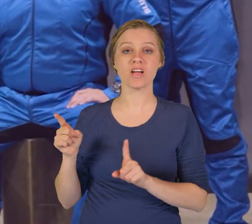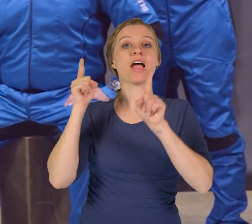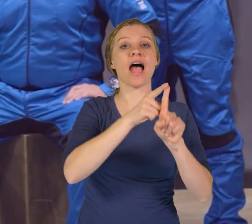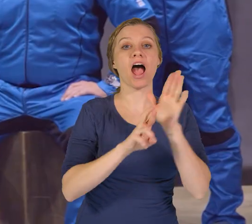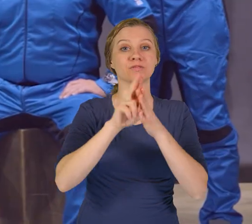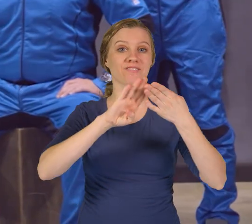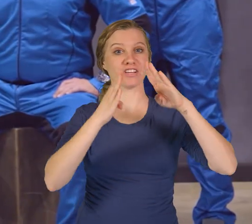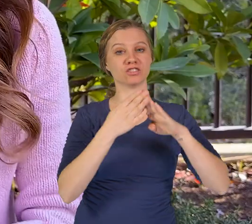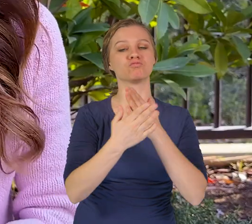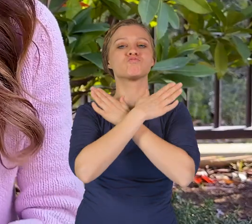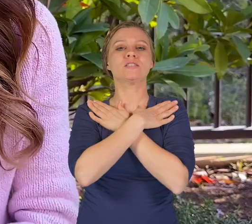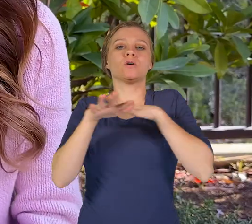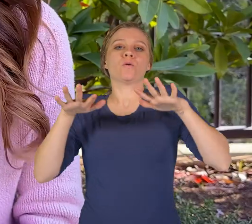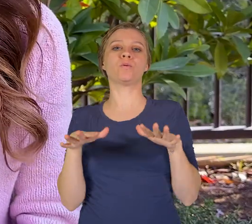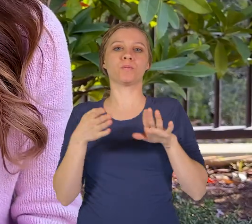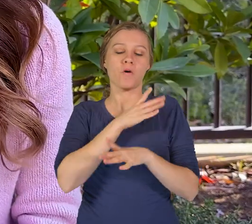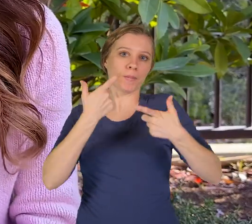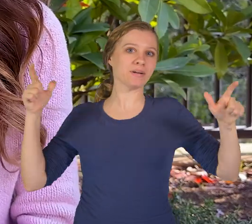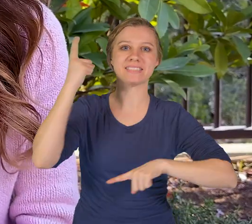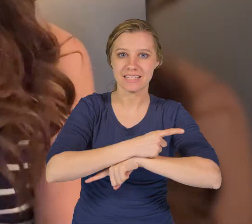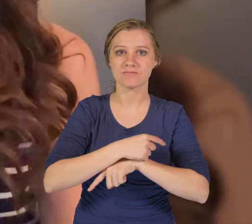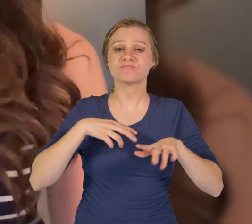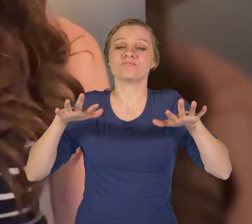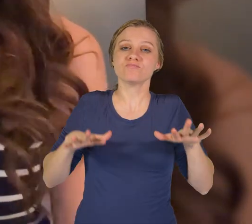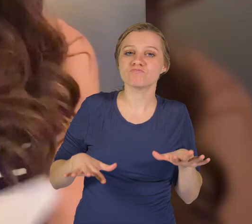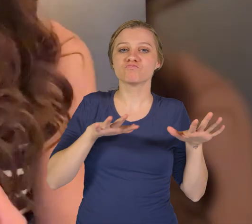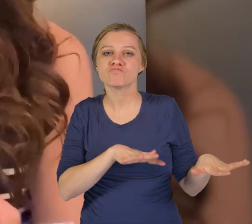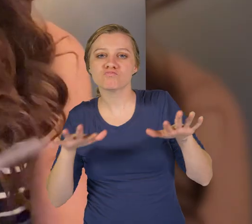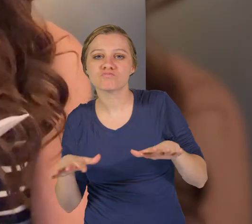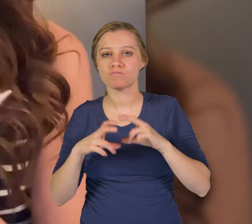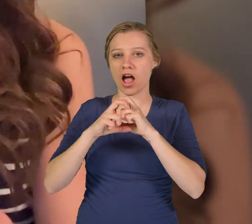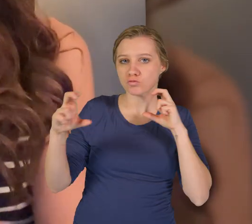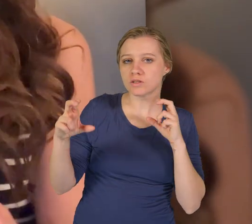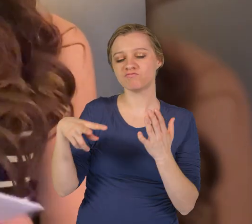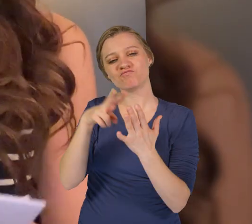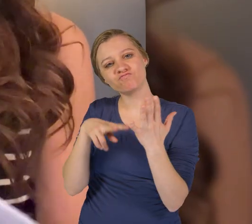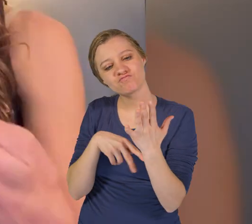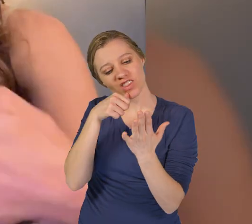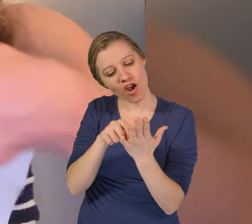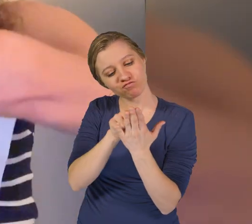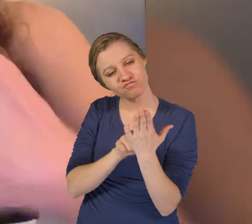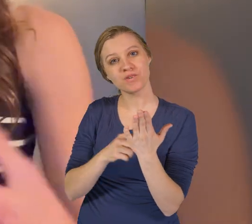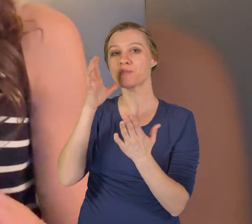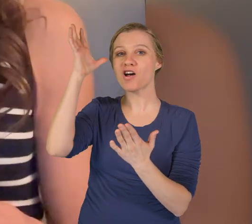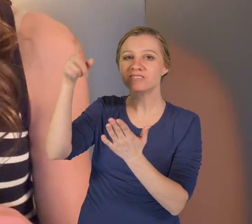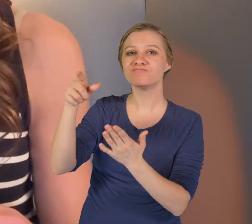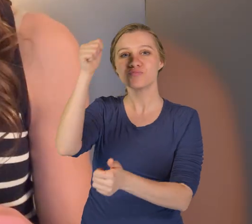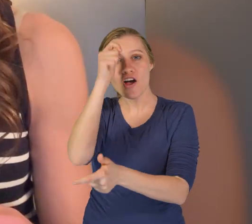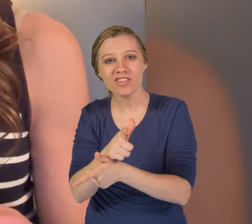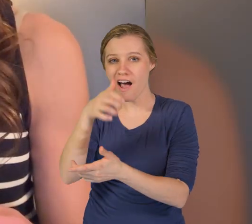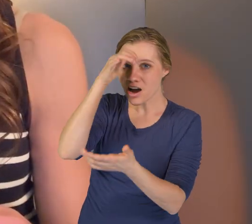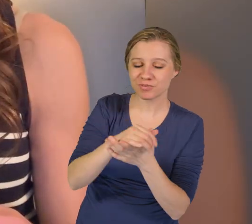to the astronaut village to rest up before the big day. I used this time to decompress in my Airstream and read letters that